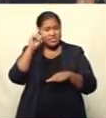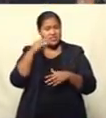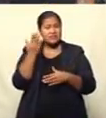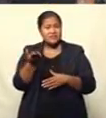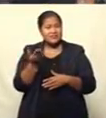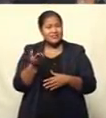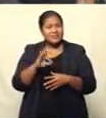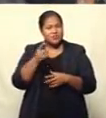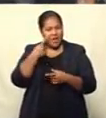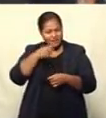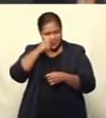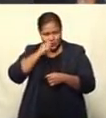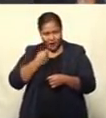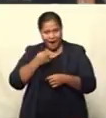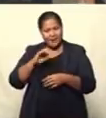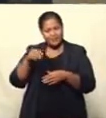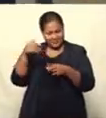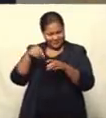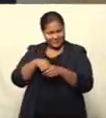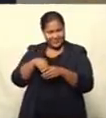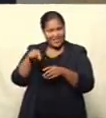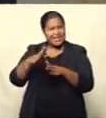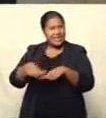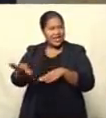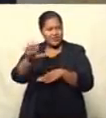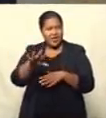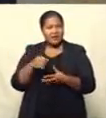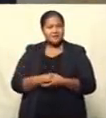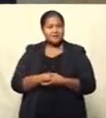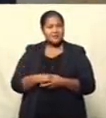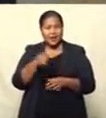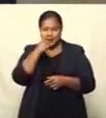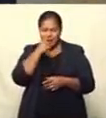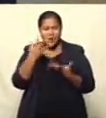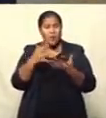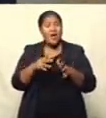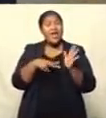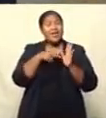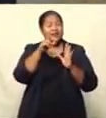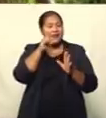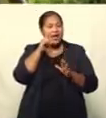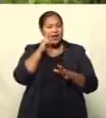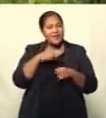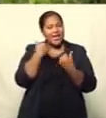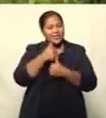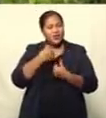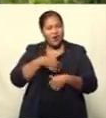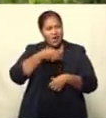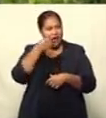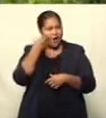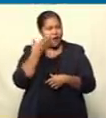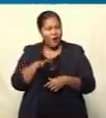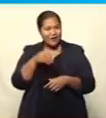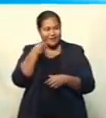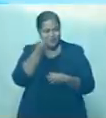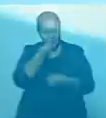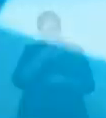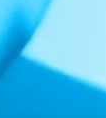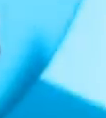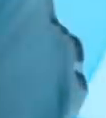shop within their areas. And residents of Wailea settlement enjoy hot meals.